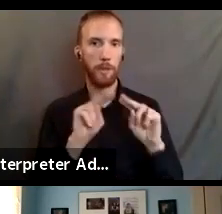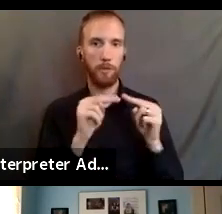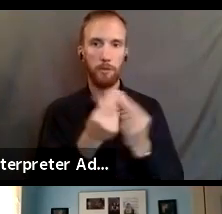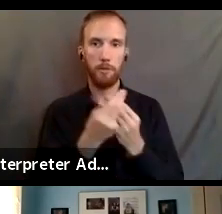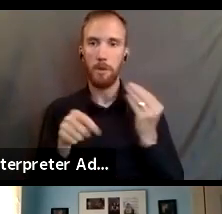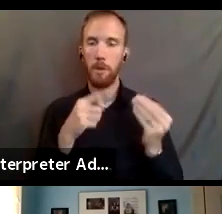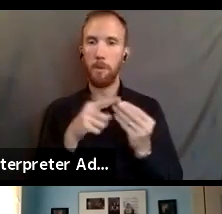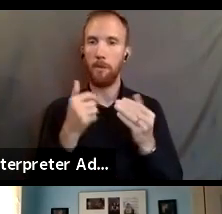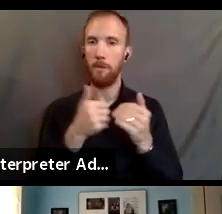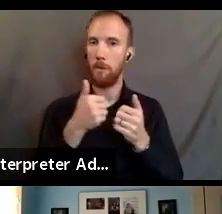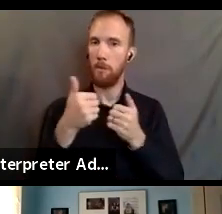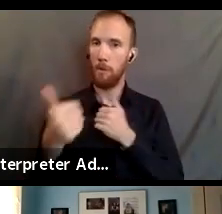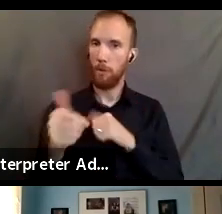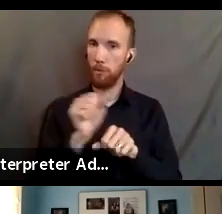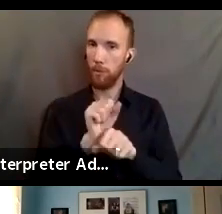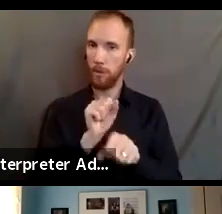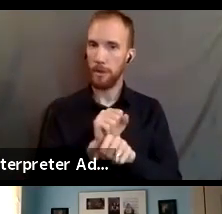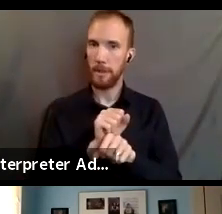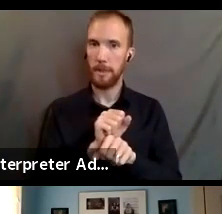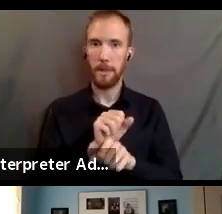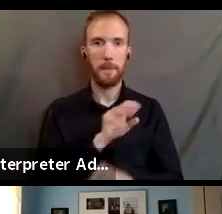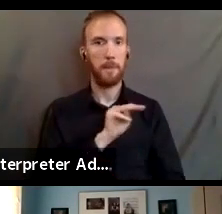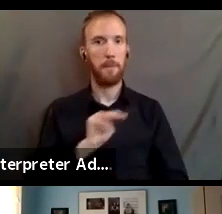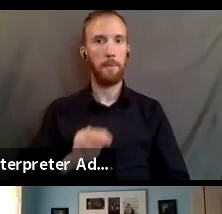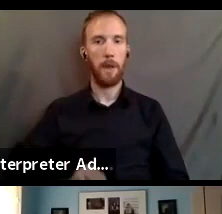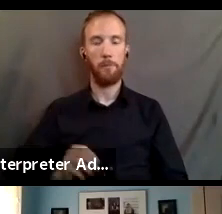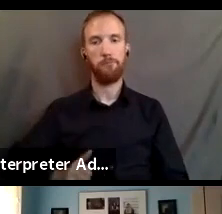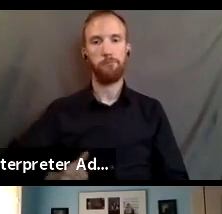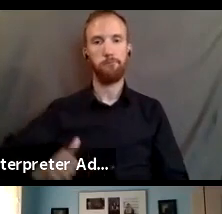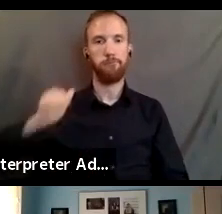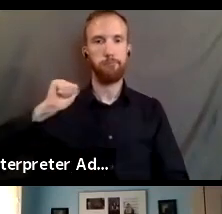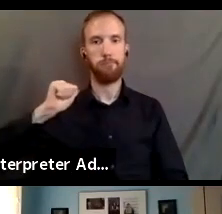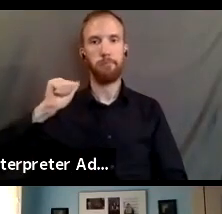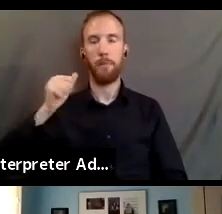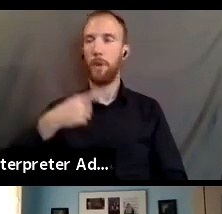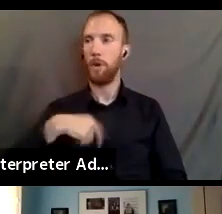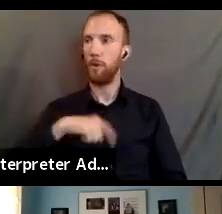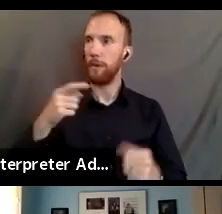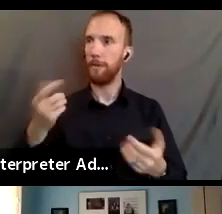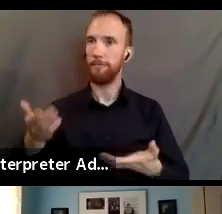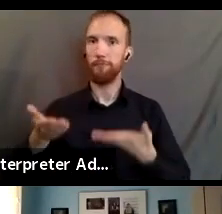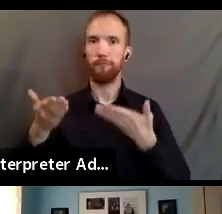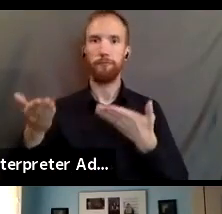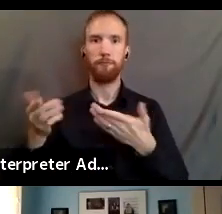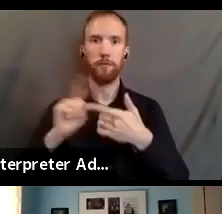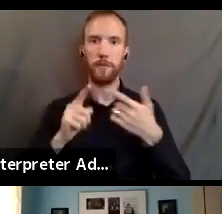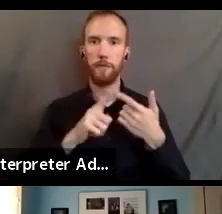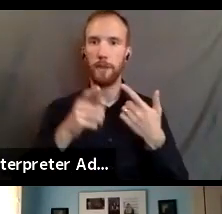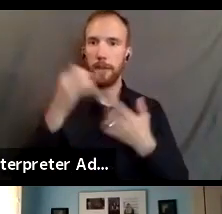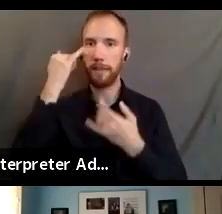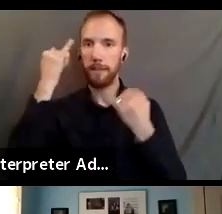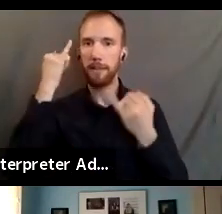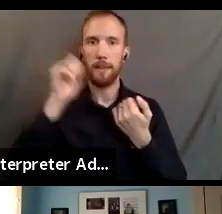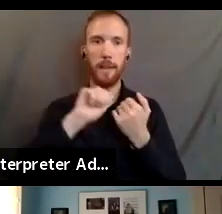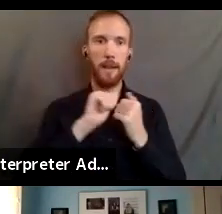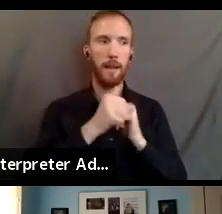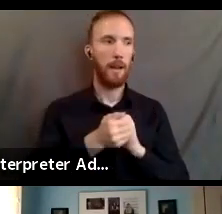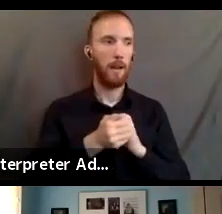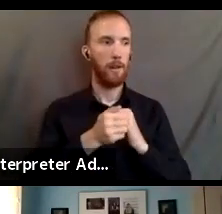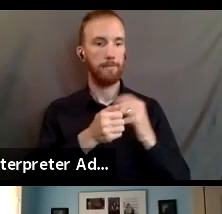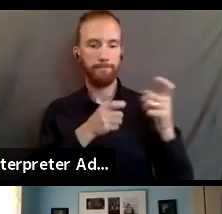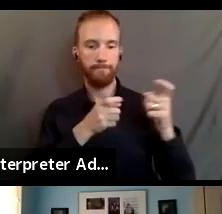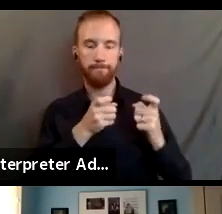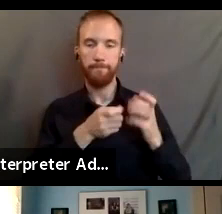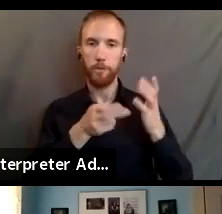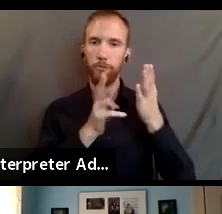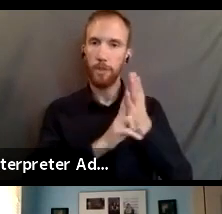the mayor through cps has refused we have made proposals to cps about how clerks can handle registration and enrollment